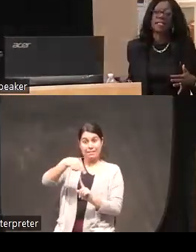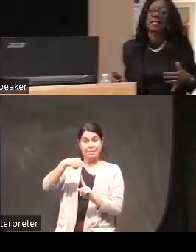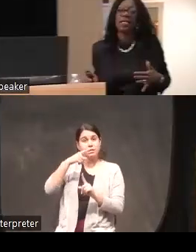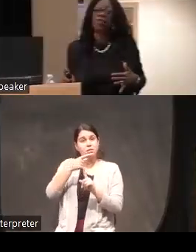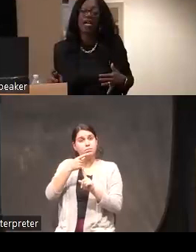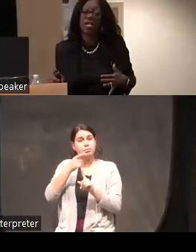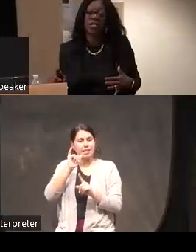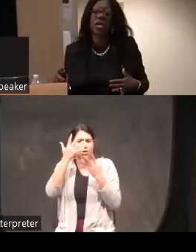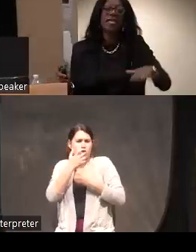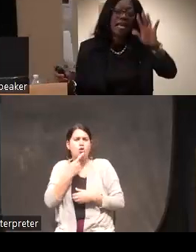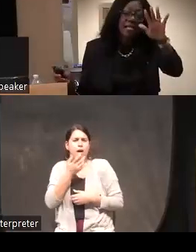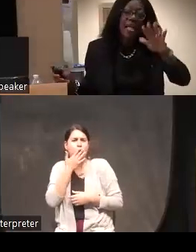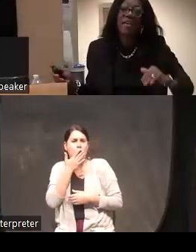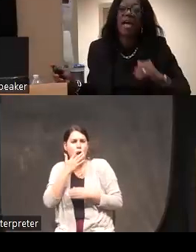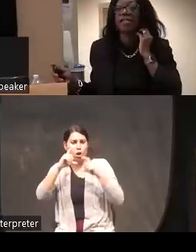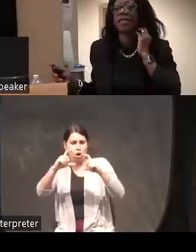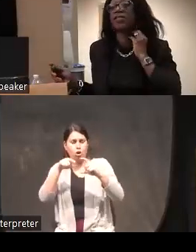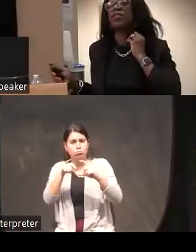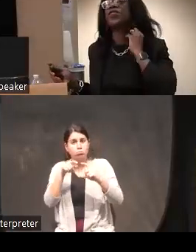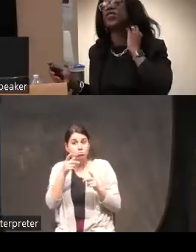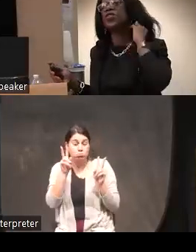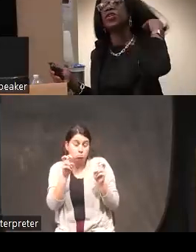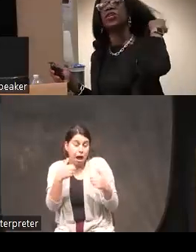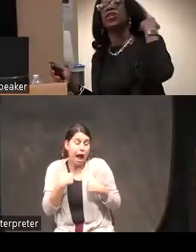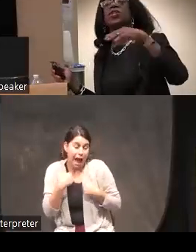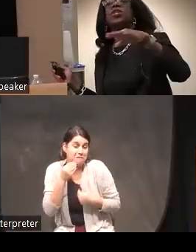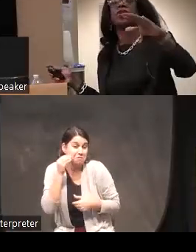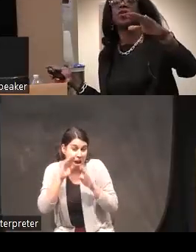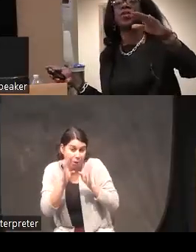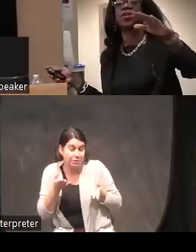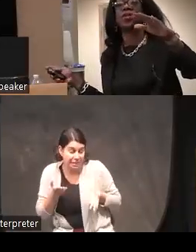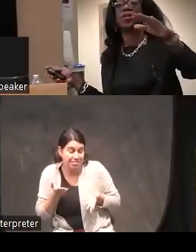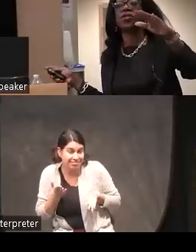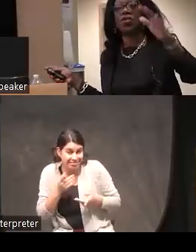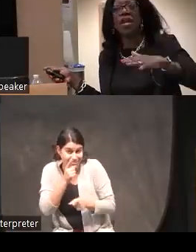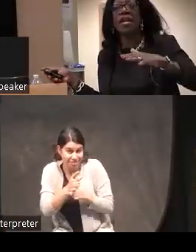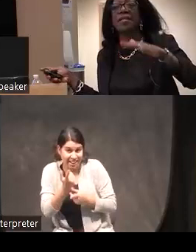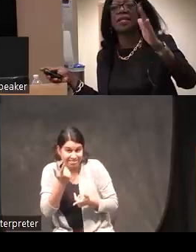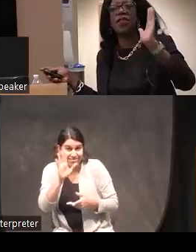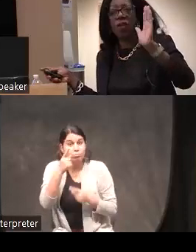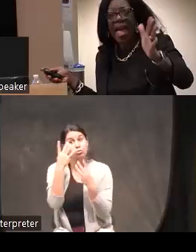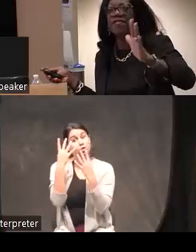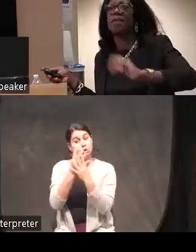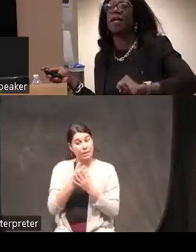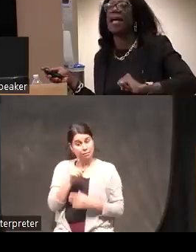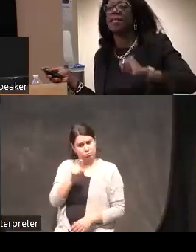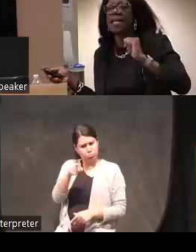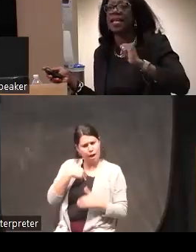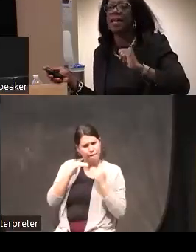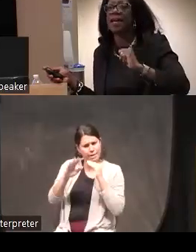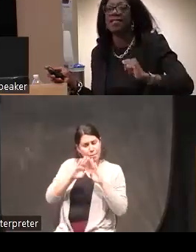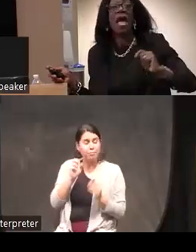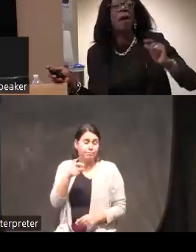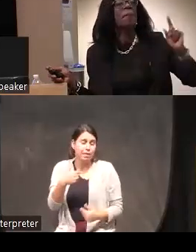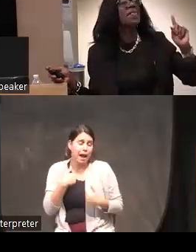places in Rochester, yes, they have housing. So if you do your you're screening to see if you have stable housing. Yes, they